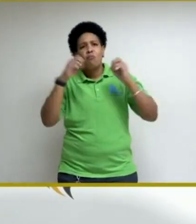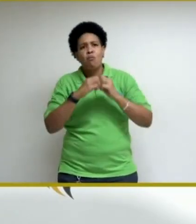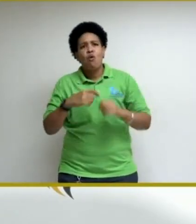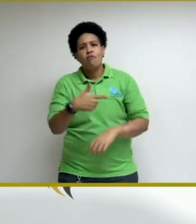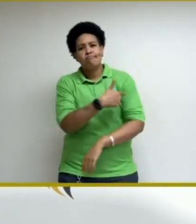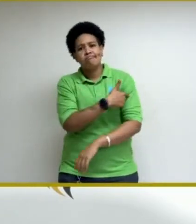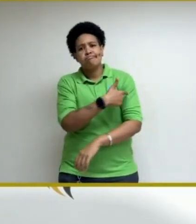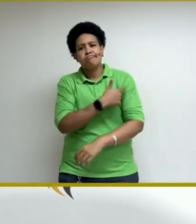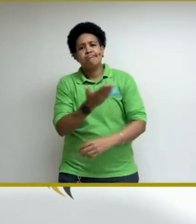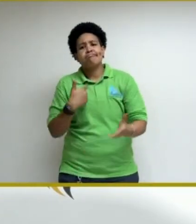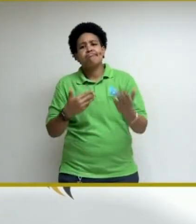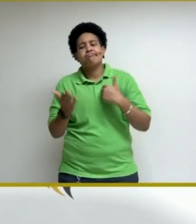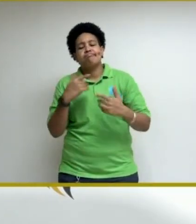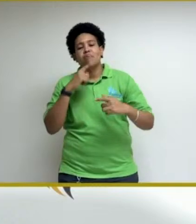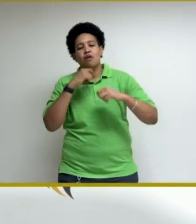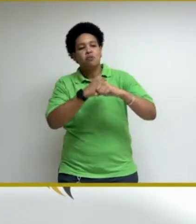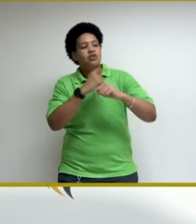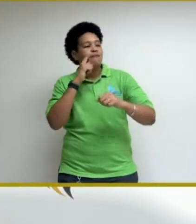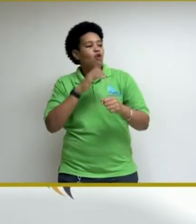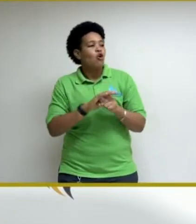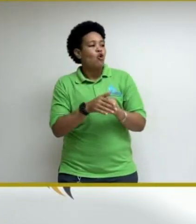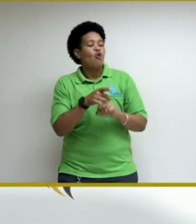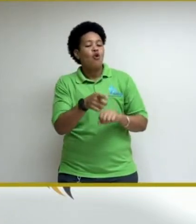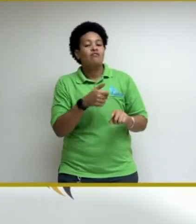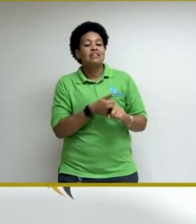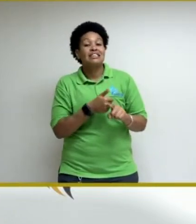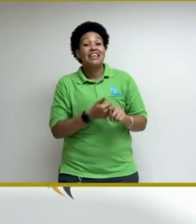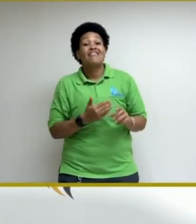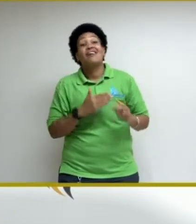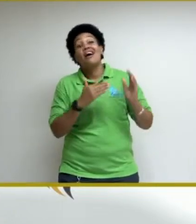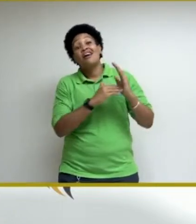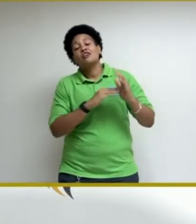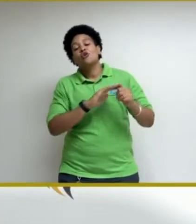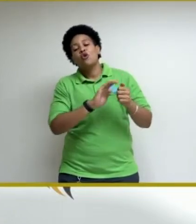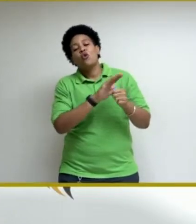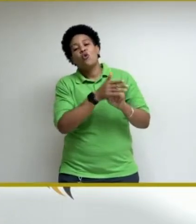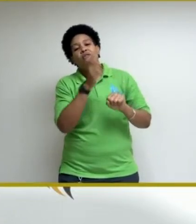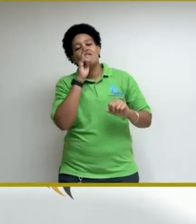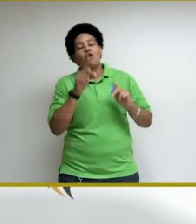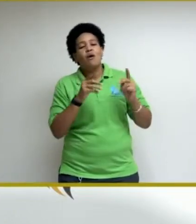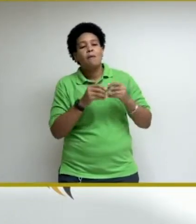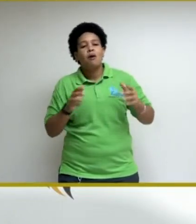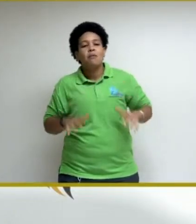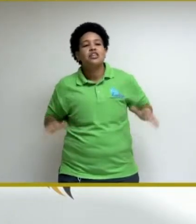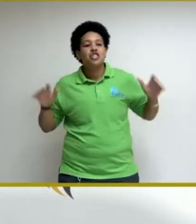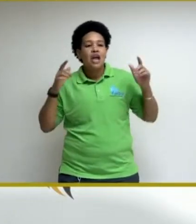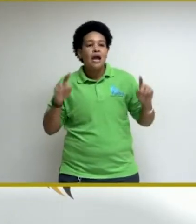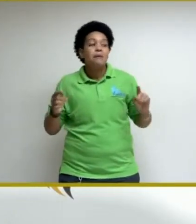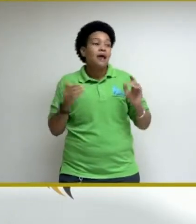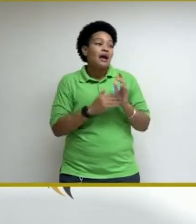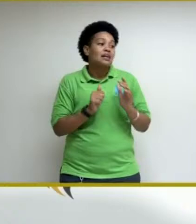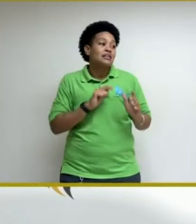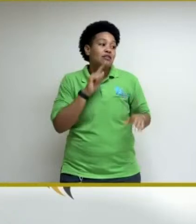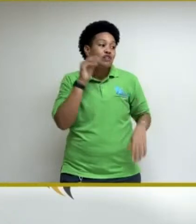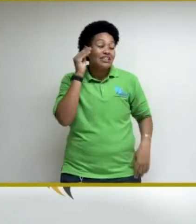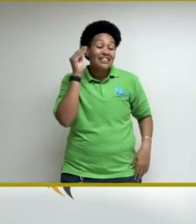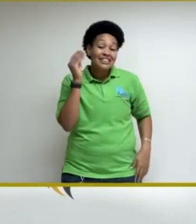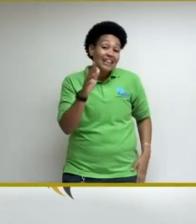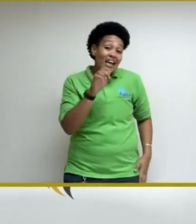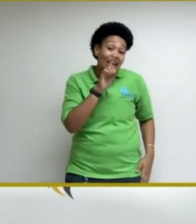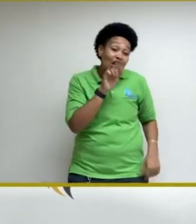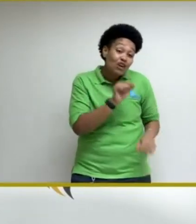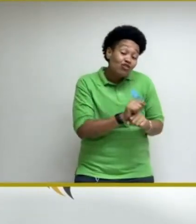and protection for the COVID-19, against COVID-19 for the population. And again, I say, it